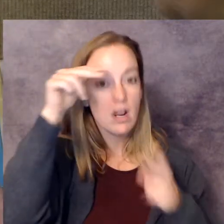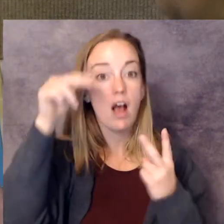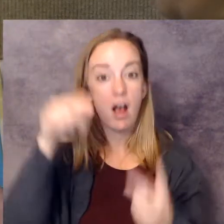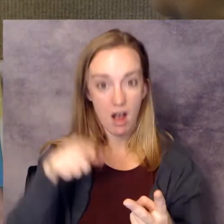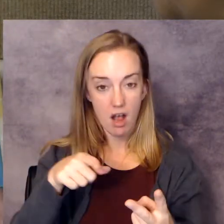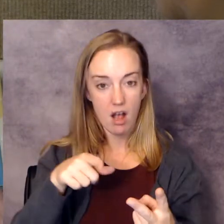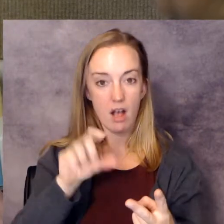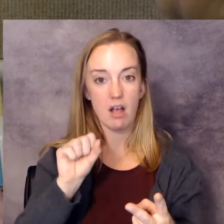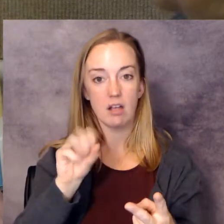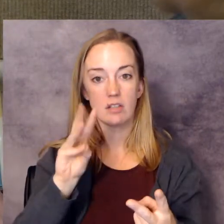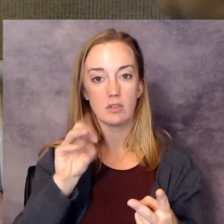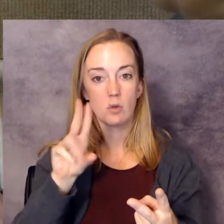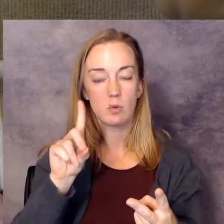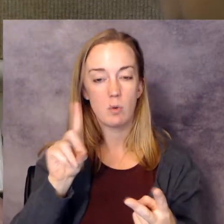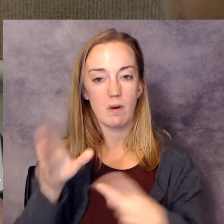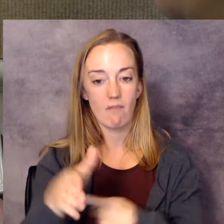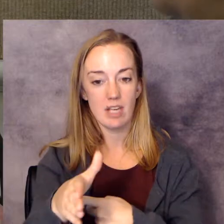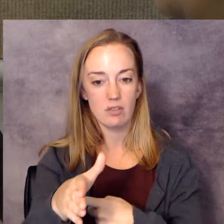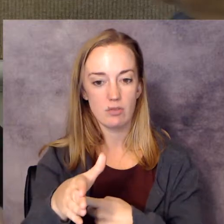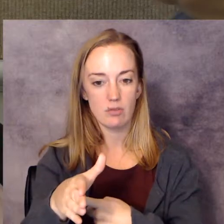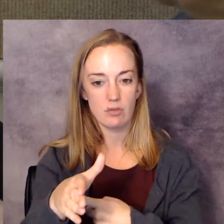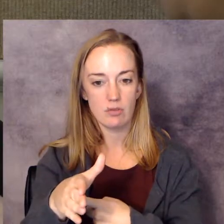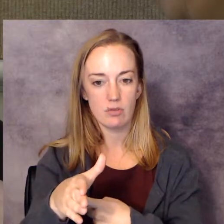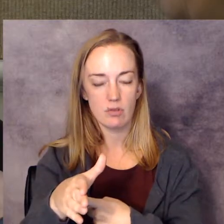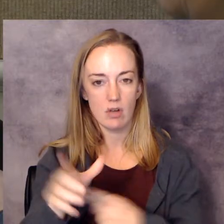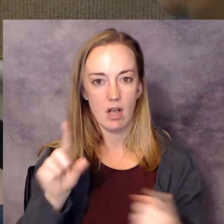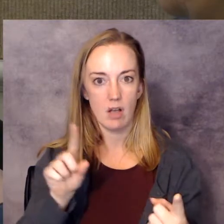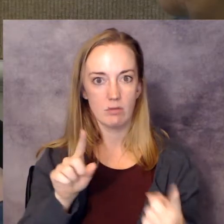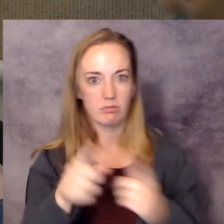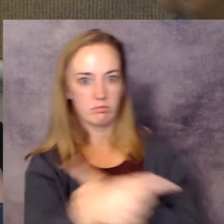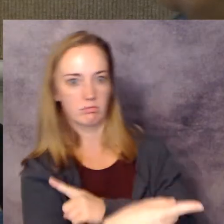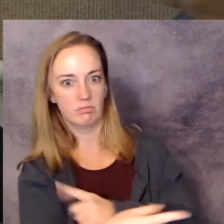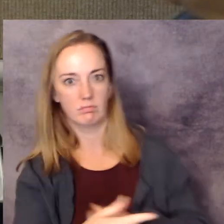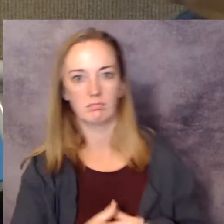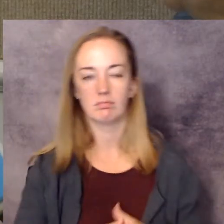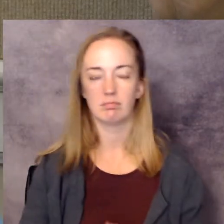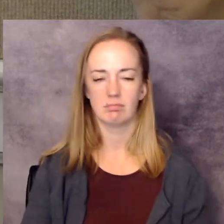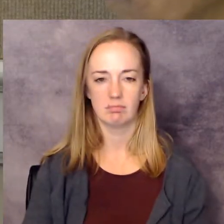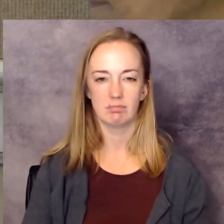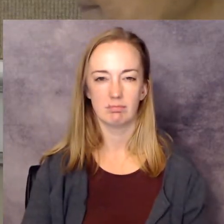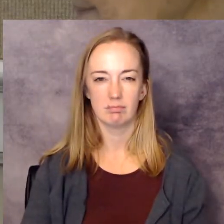a swordfish. Pete swims out of his way.